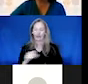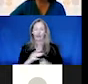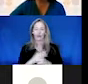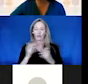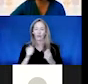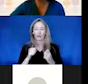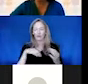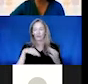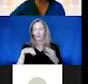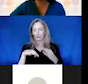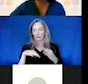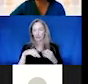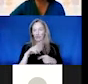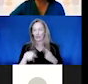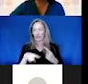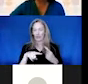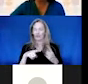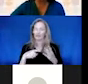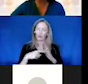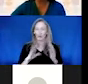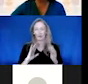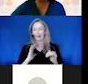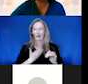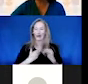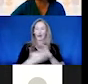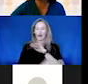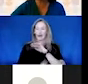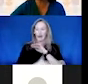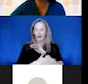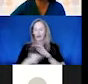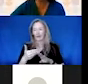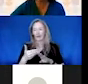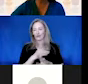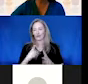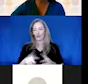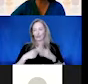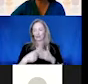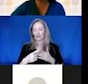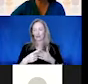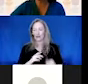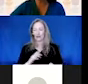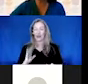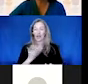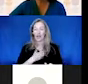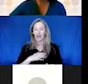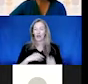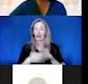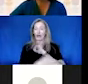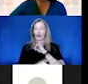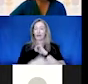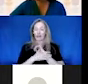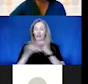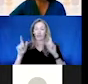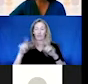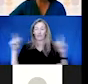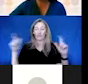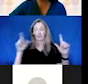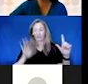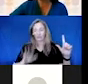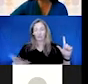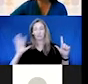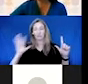here. These are some pictures. Our county is pretty huge. We go all the way north to Ashbrook and Seligman. We go